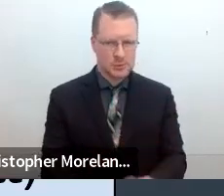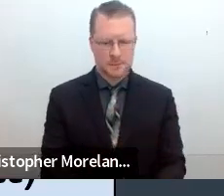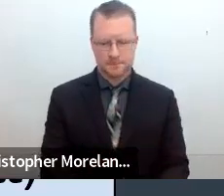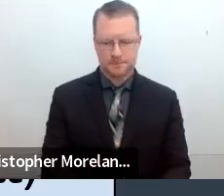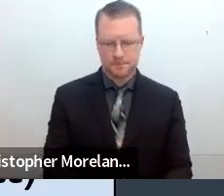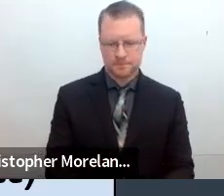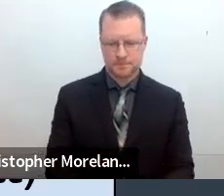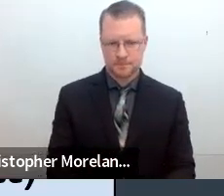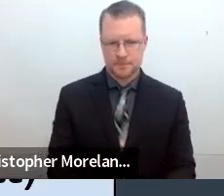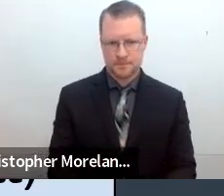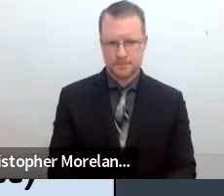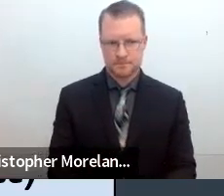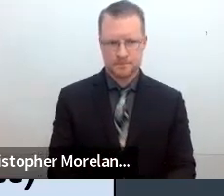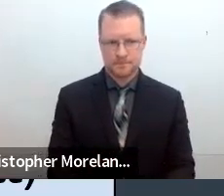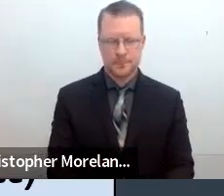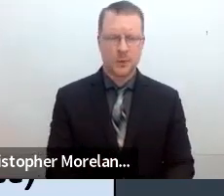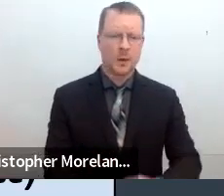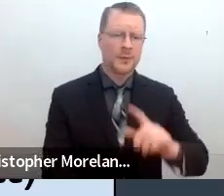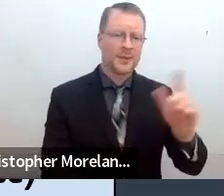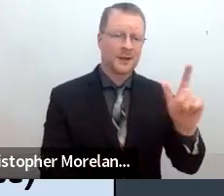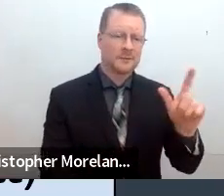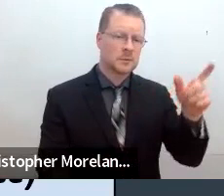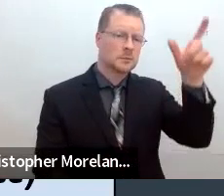the results as you see presented here.